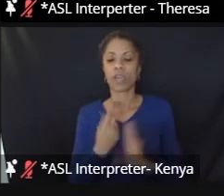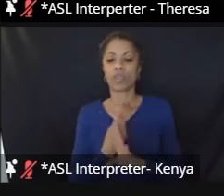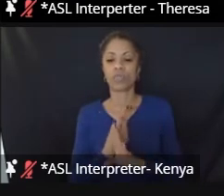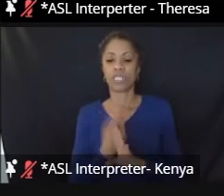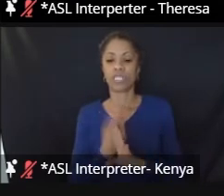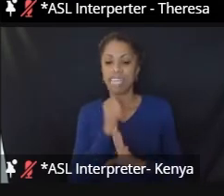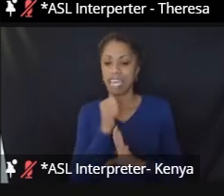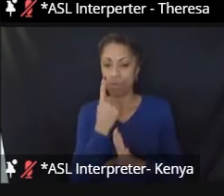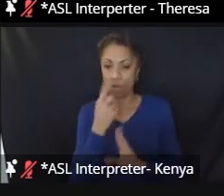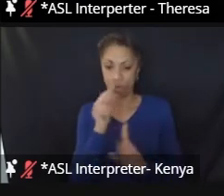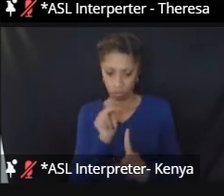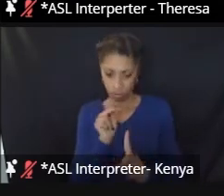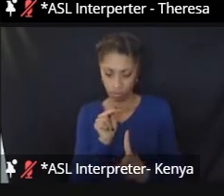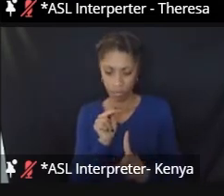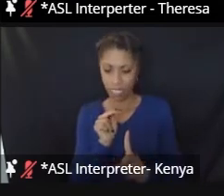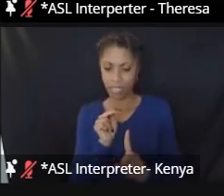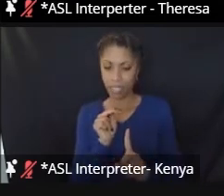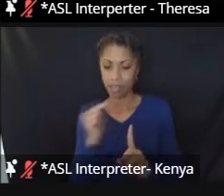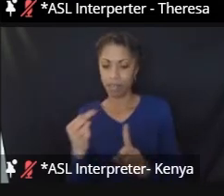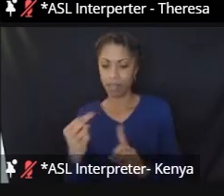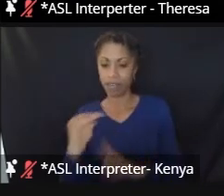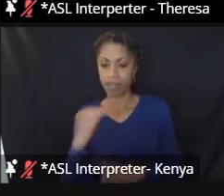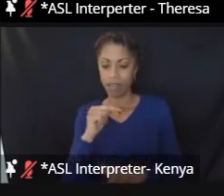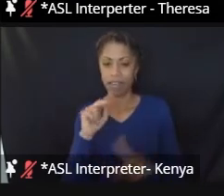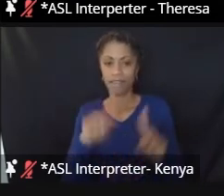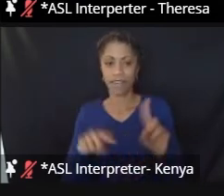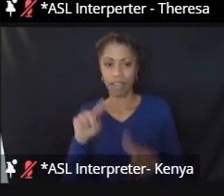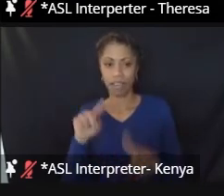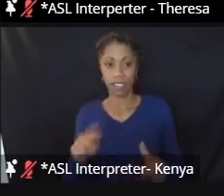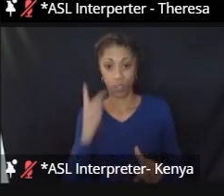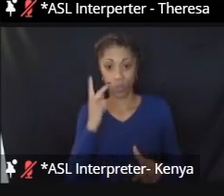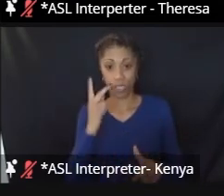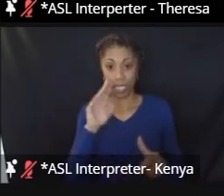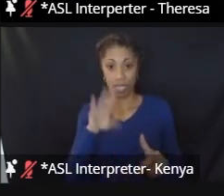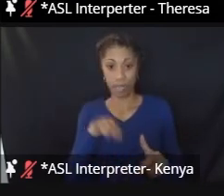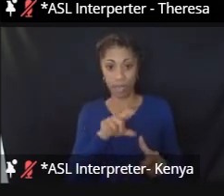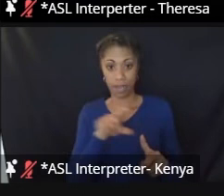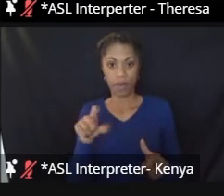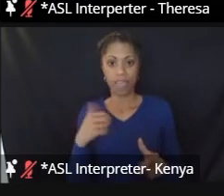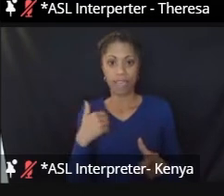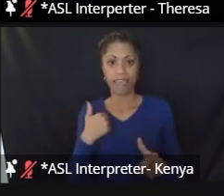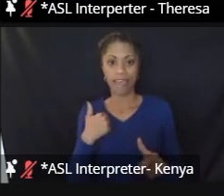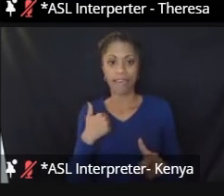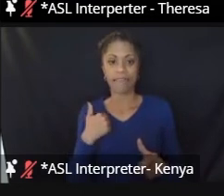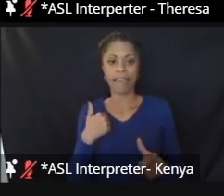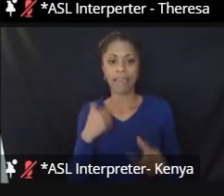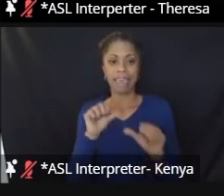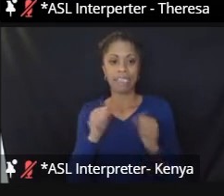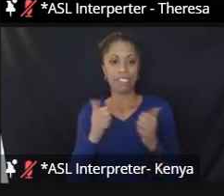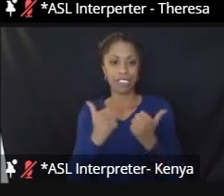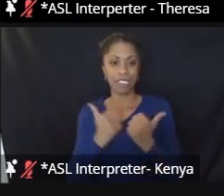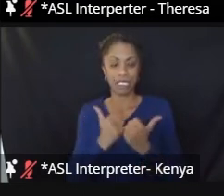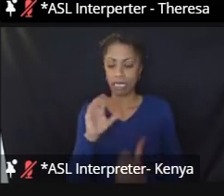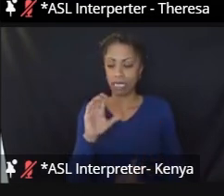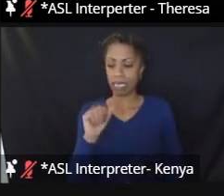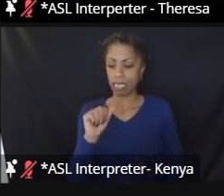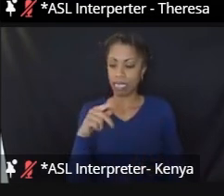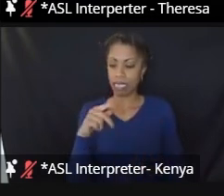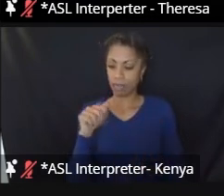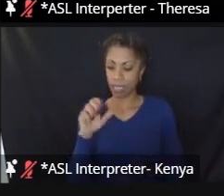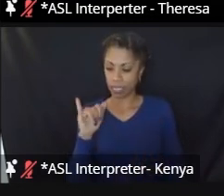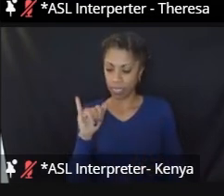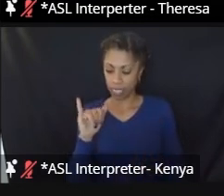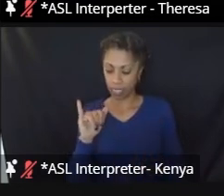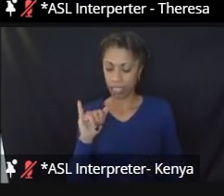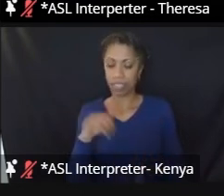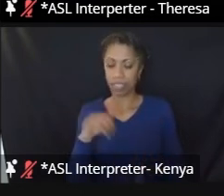perspectives. So on this slide, you'll see at the bottom, we have agency capacity. That really entails making sure that we have the right